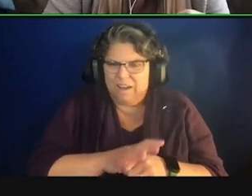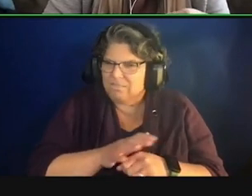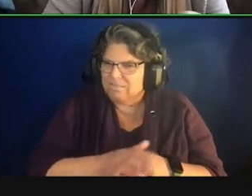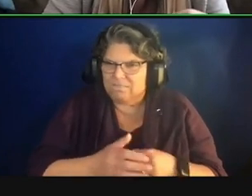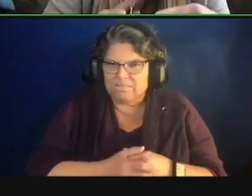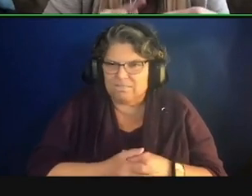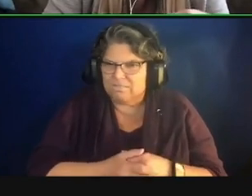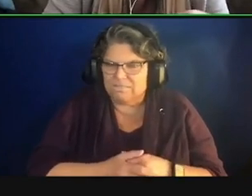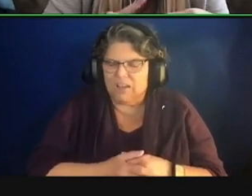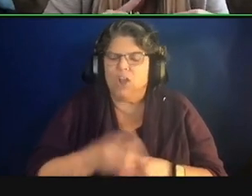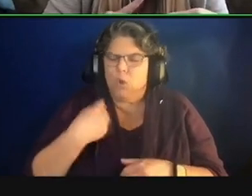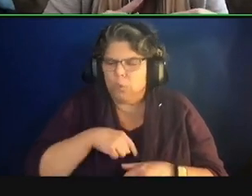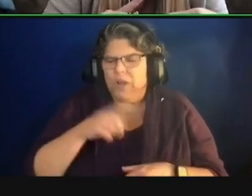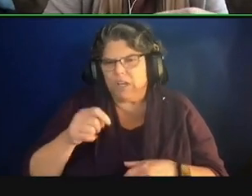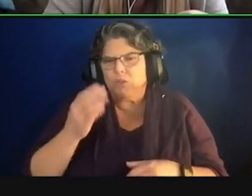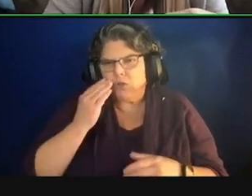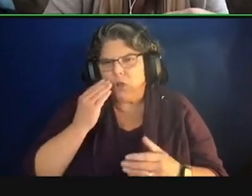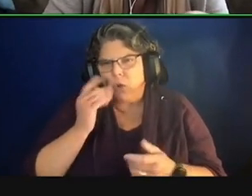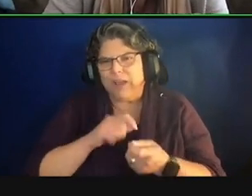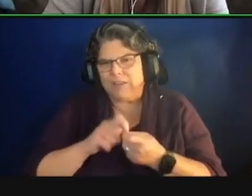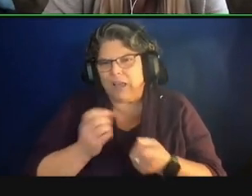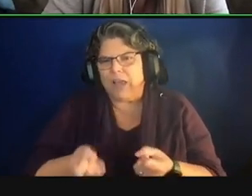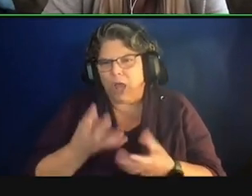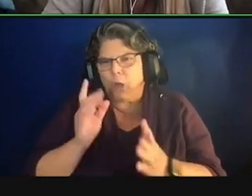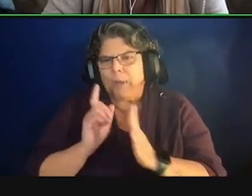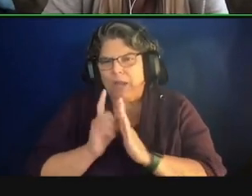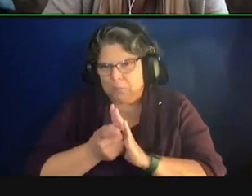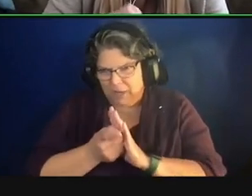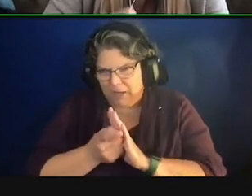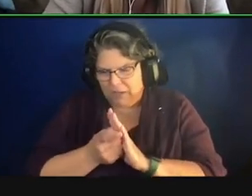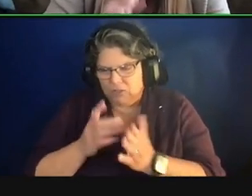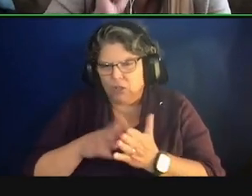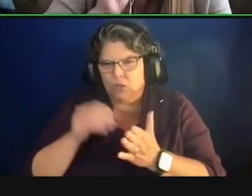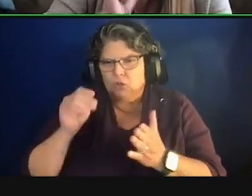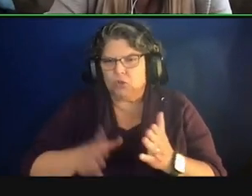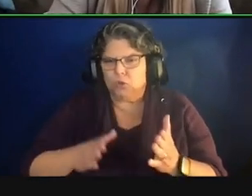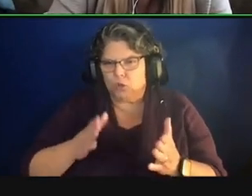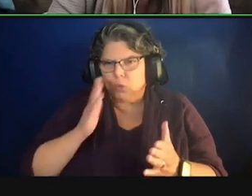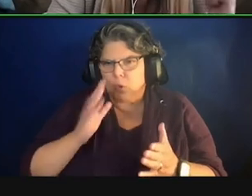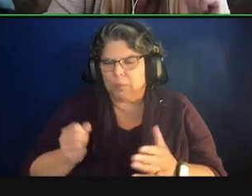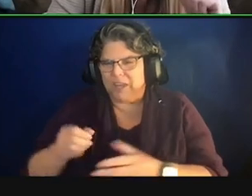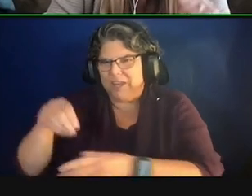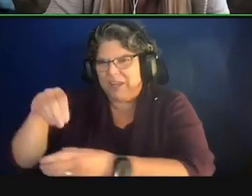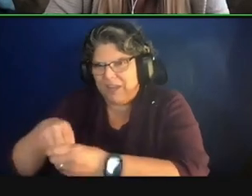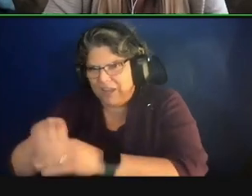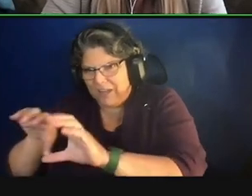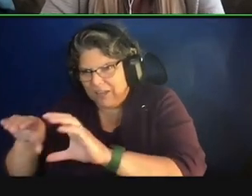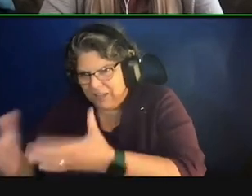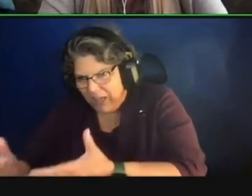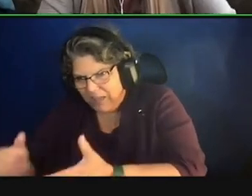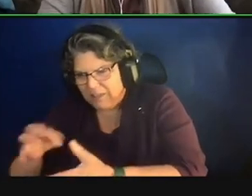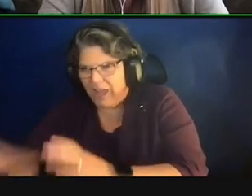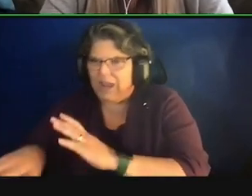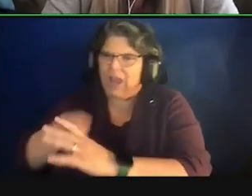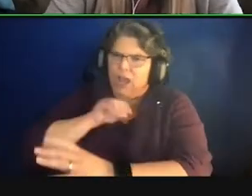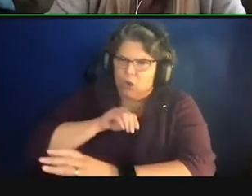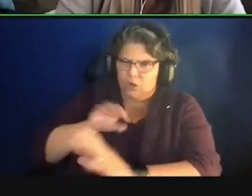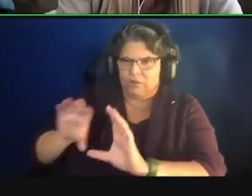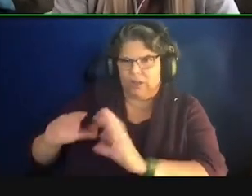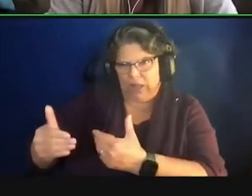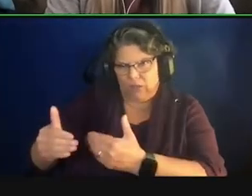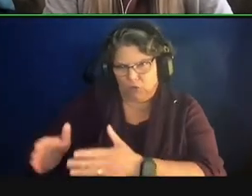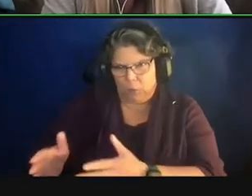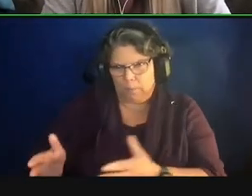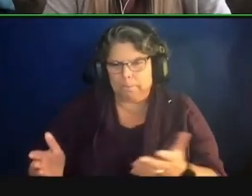to always know exactly how many minutes that student is going to be in and out of their classroom environment.